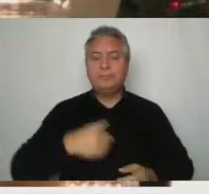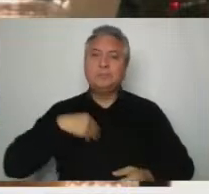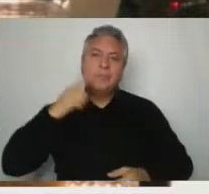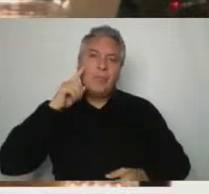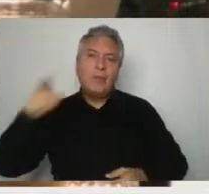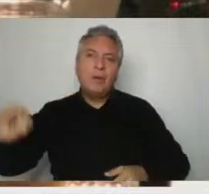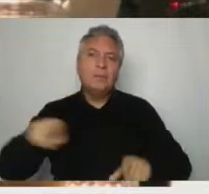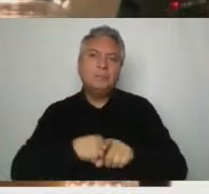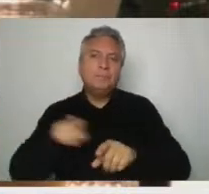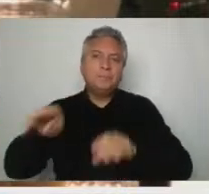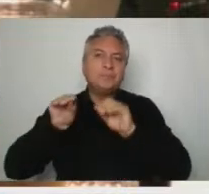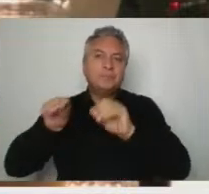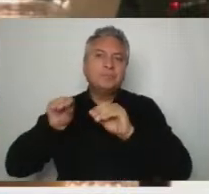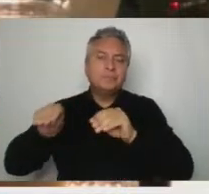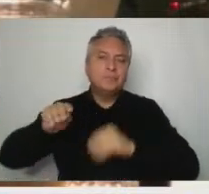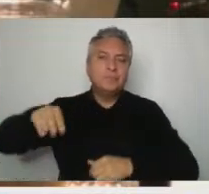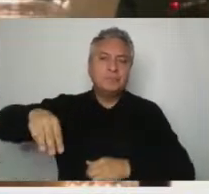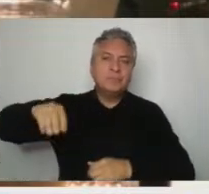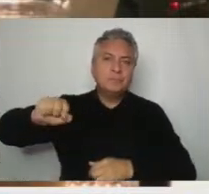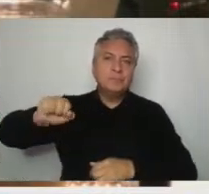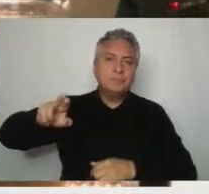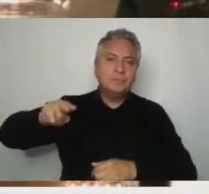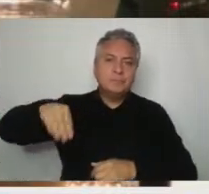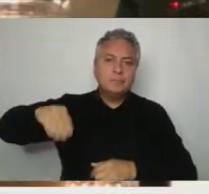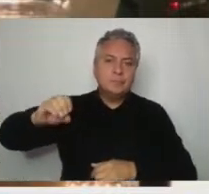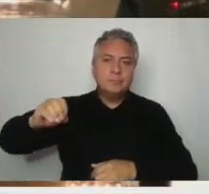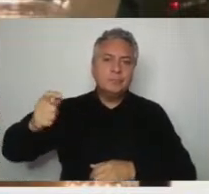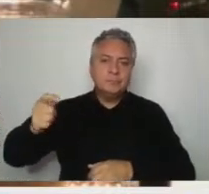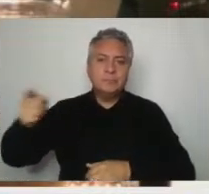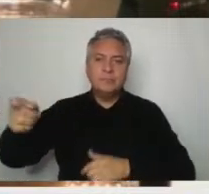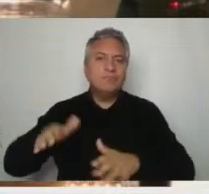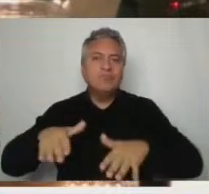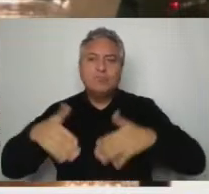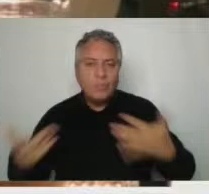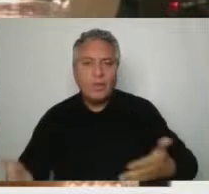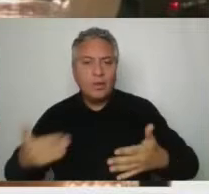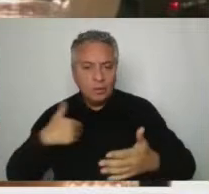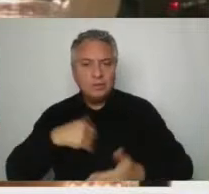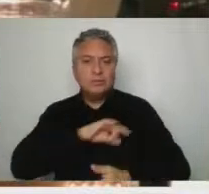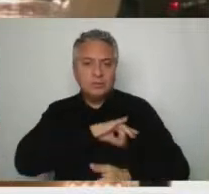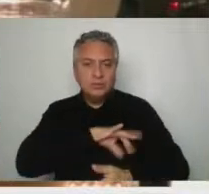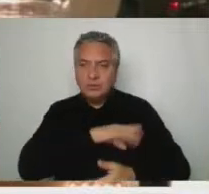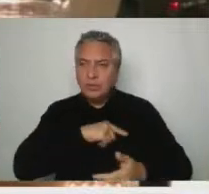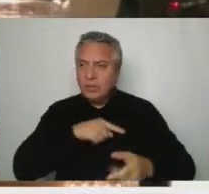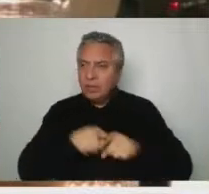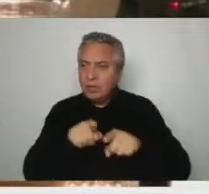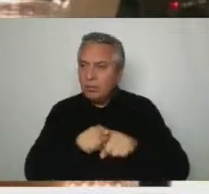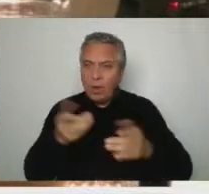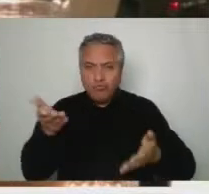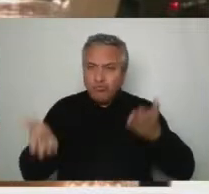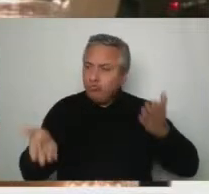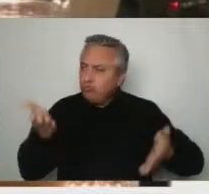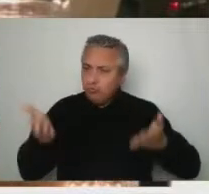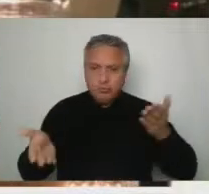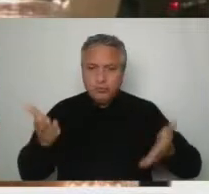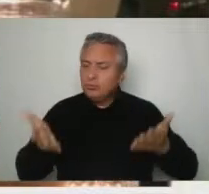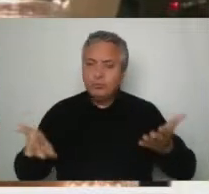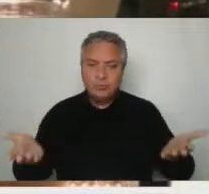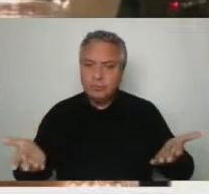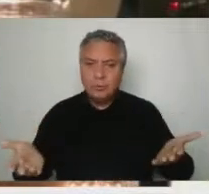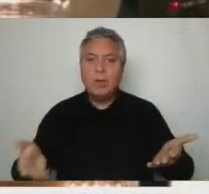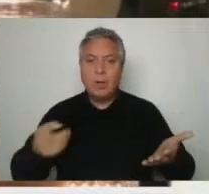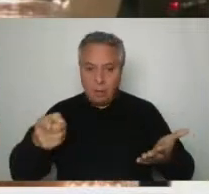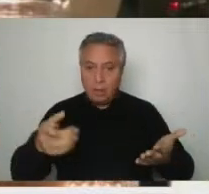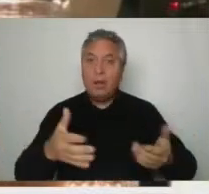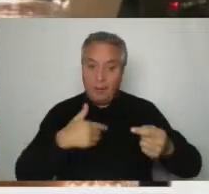And by the way, in talking about Professor Marmot's question on the great solidarity we have here in